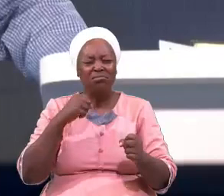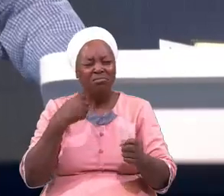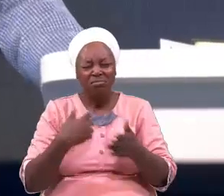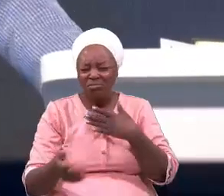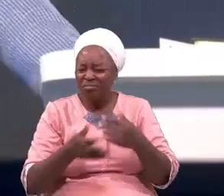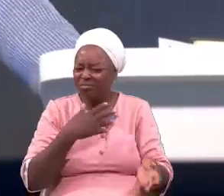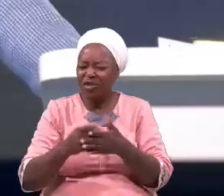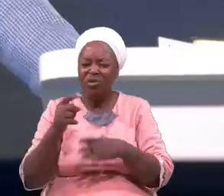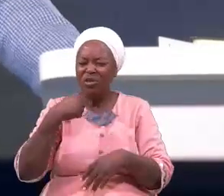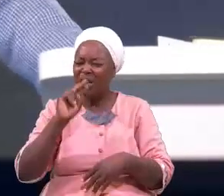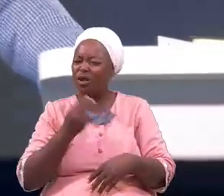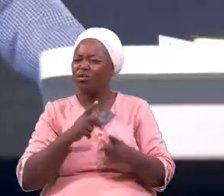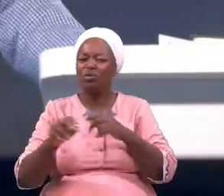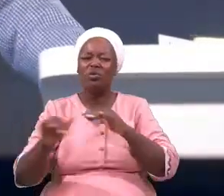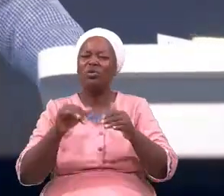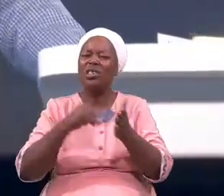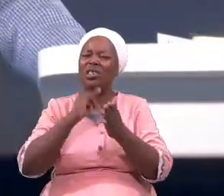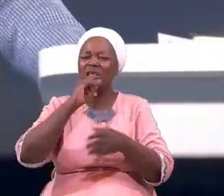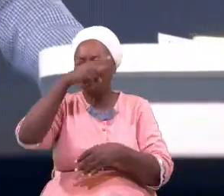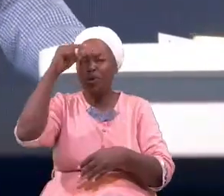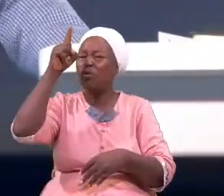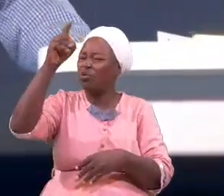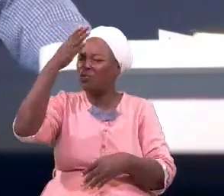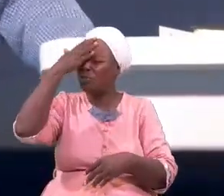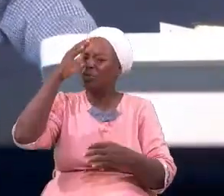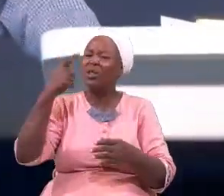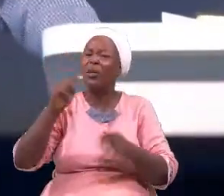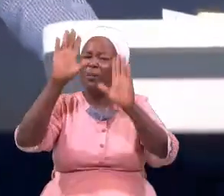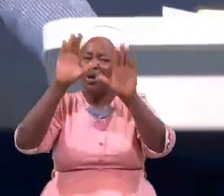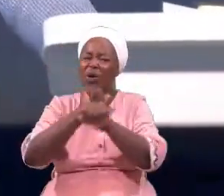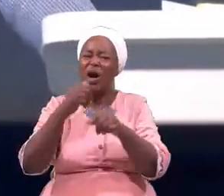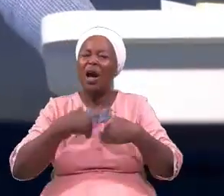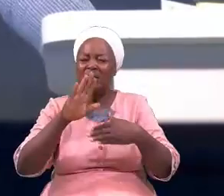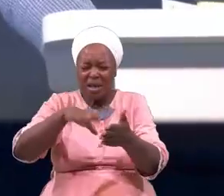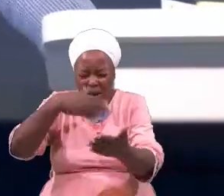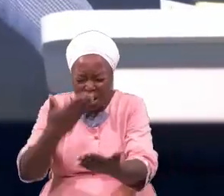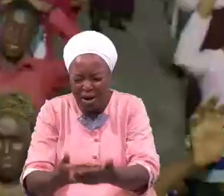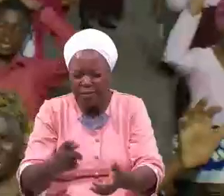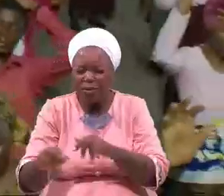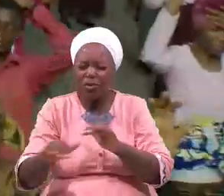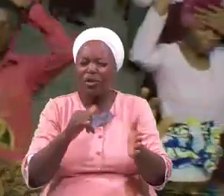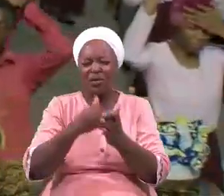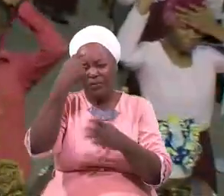to do is because you know the miracle has arrived to get it done.